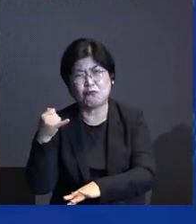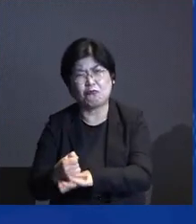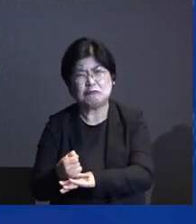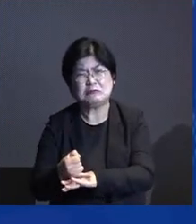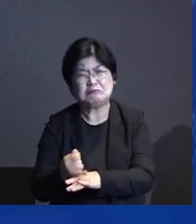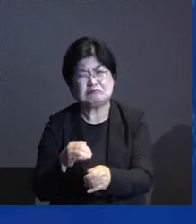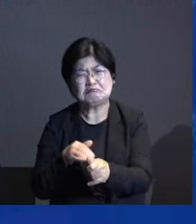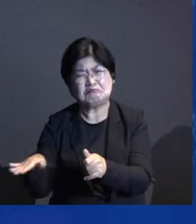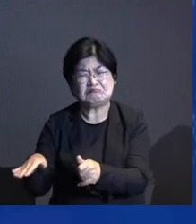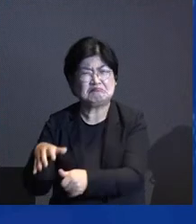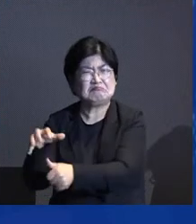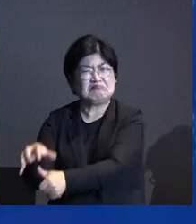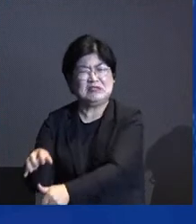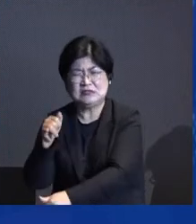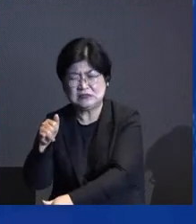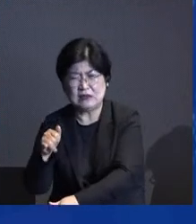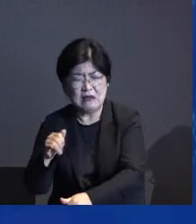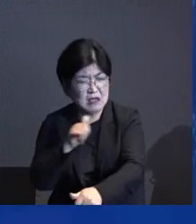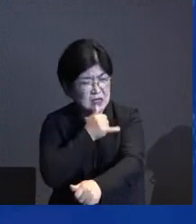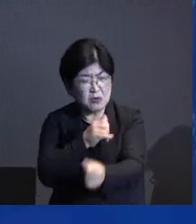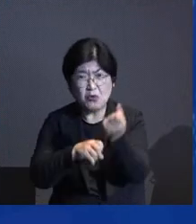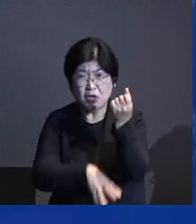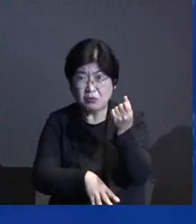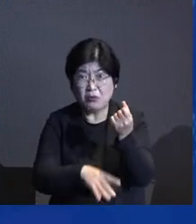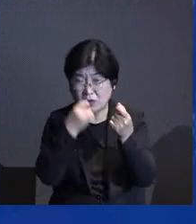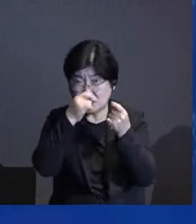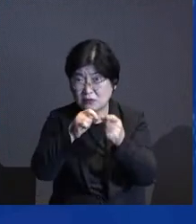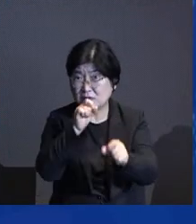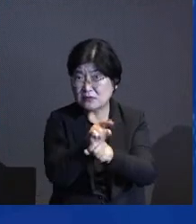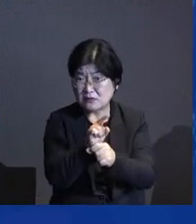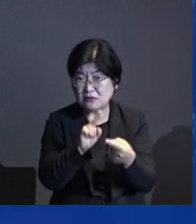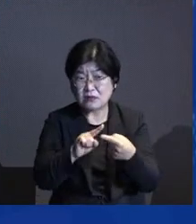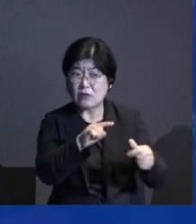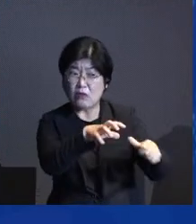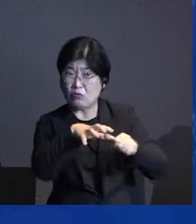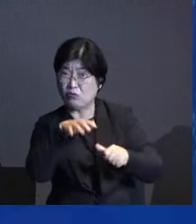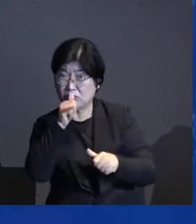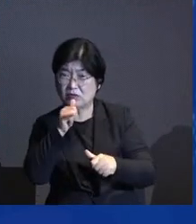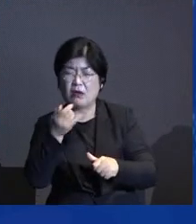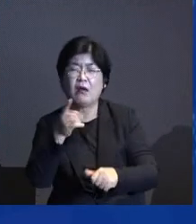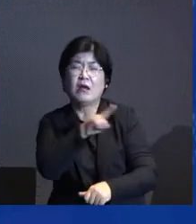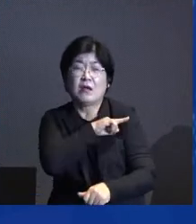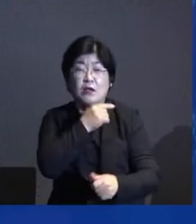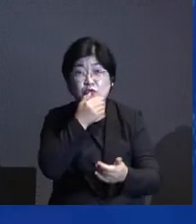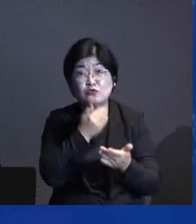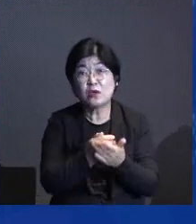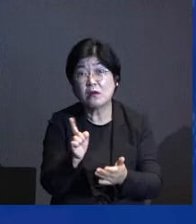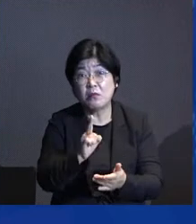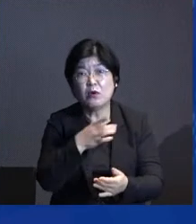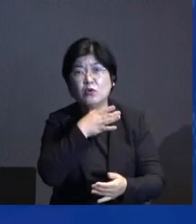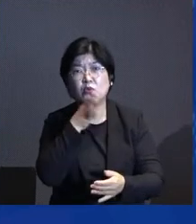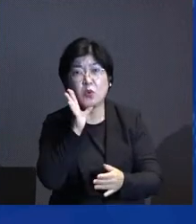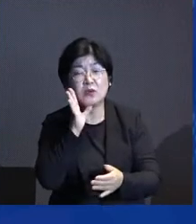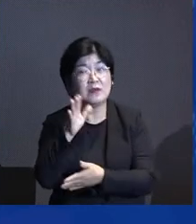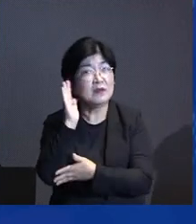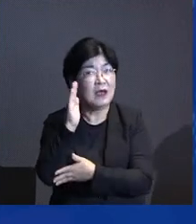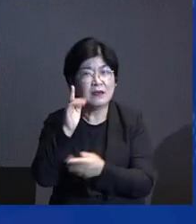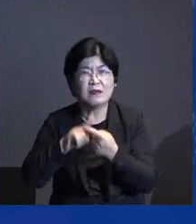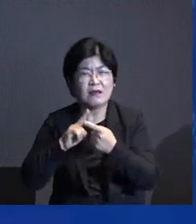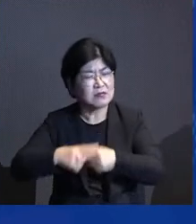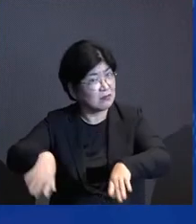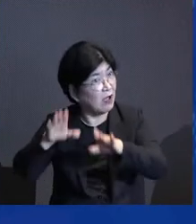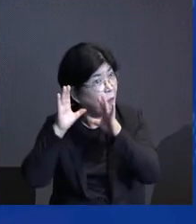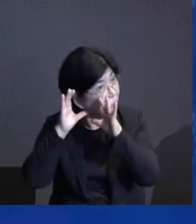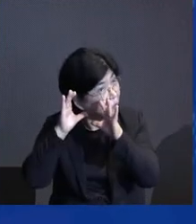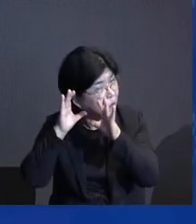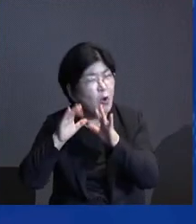involves, first and foremost, listening to older persons and representative organizations to ensure their participation